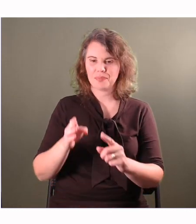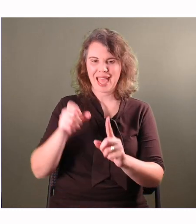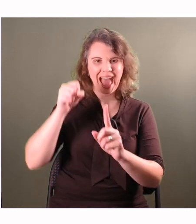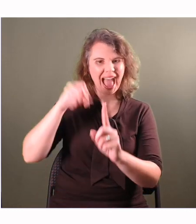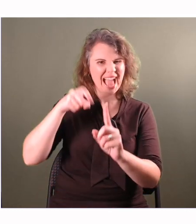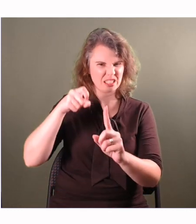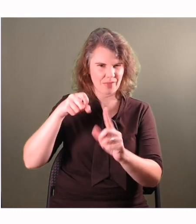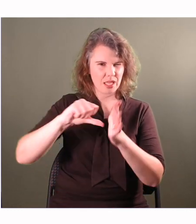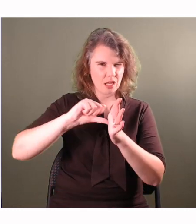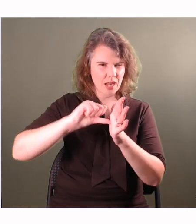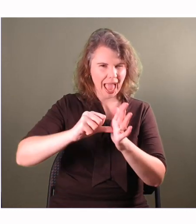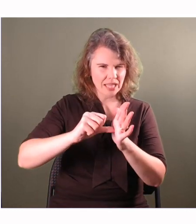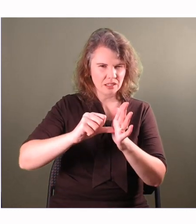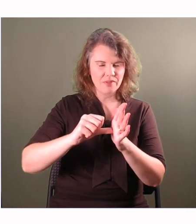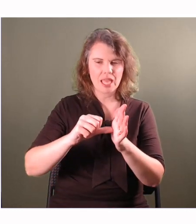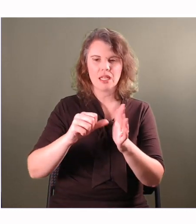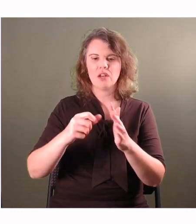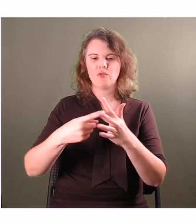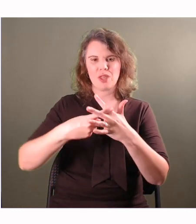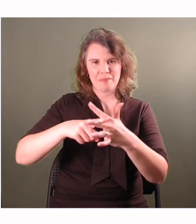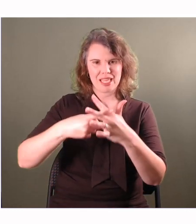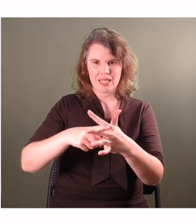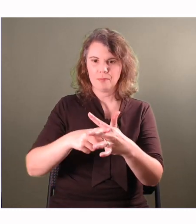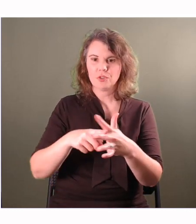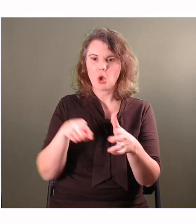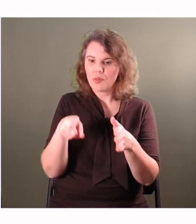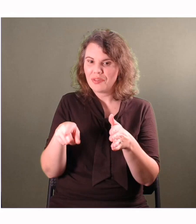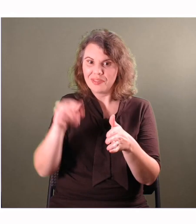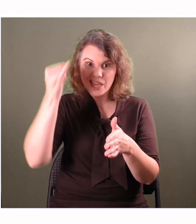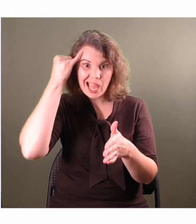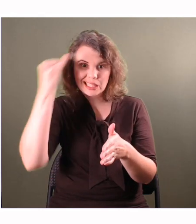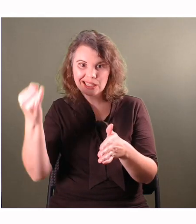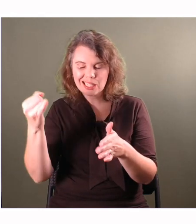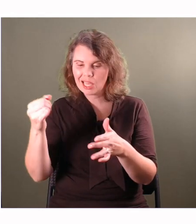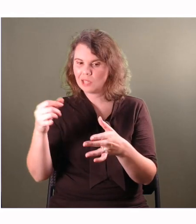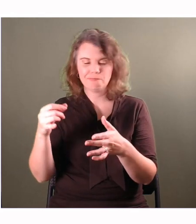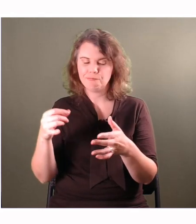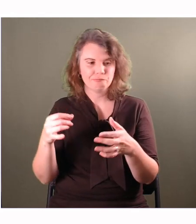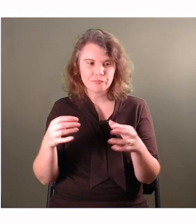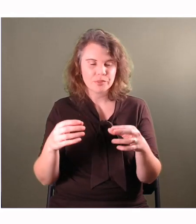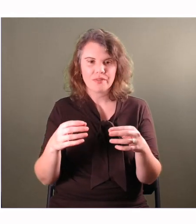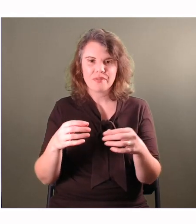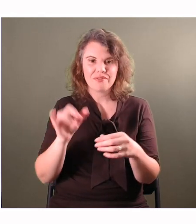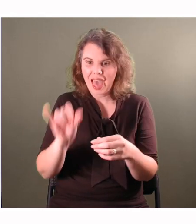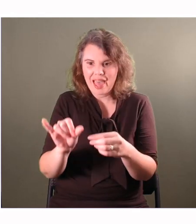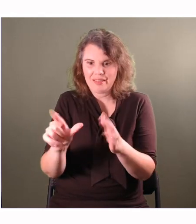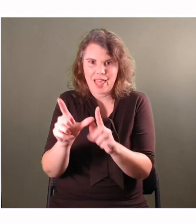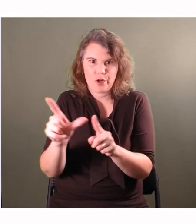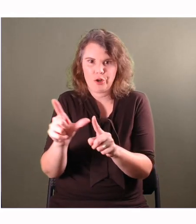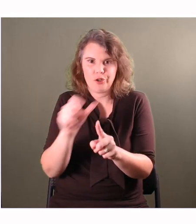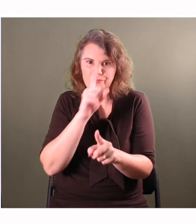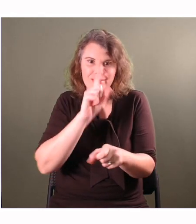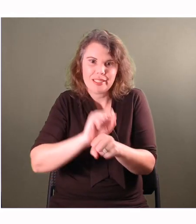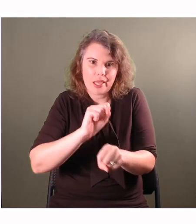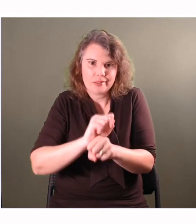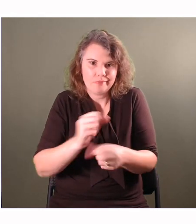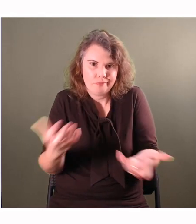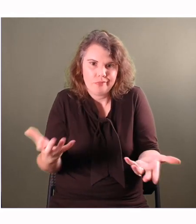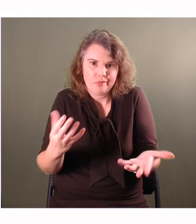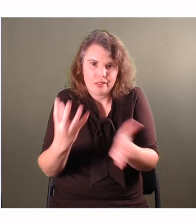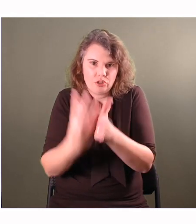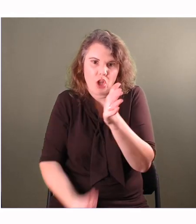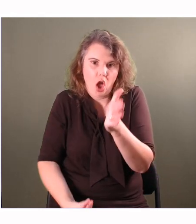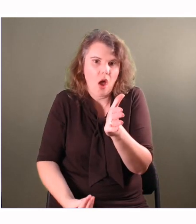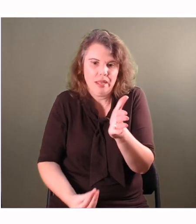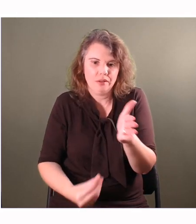It's very, very close to zero. It's as if this unit has sort of disappeared from the network. There's no way you can get there.